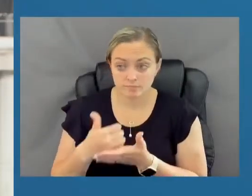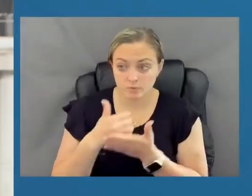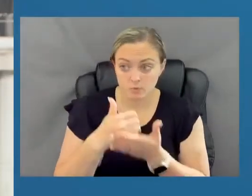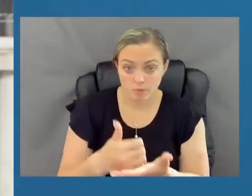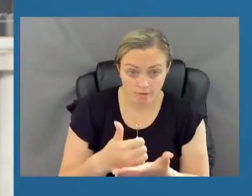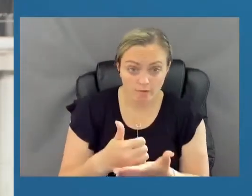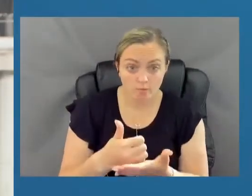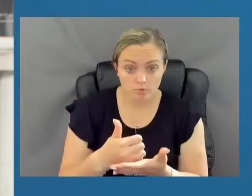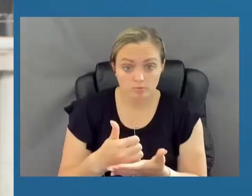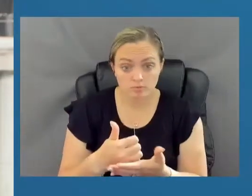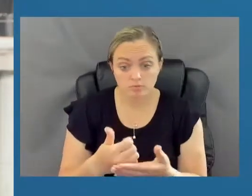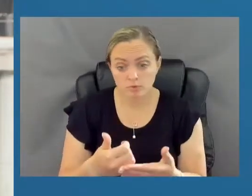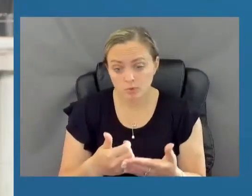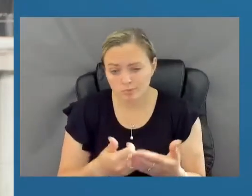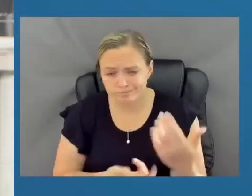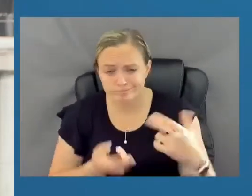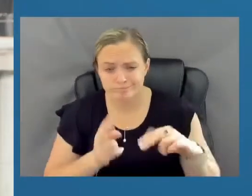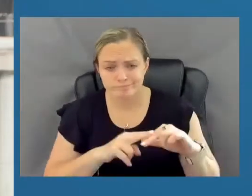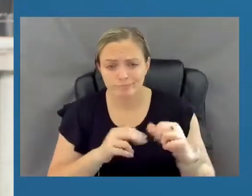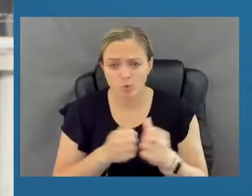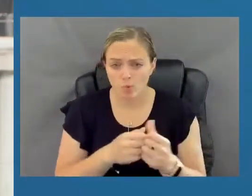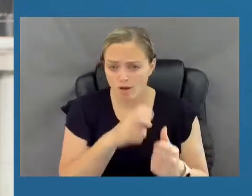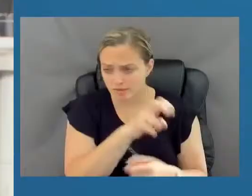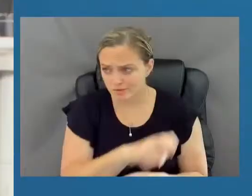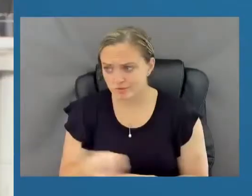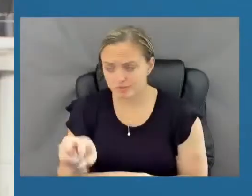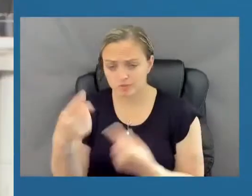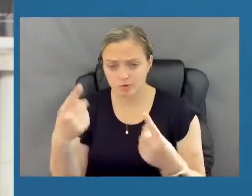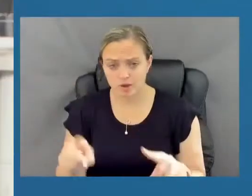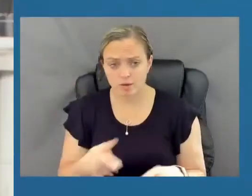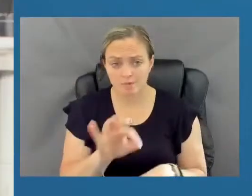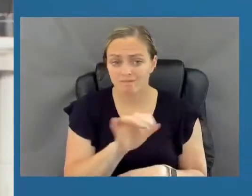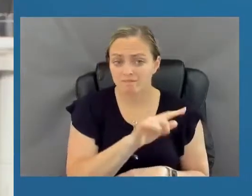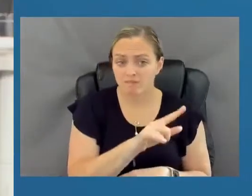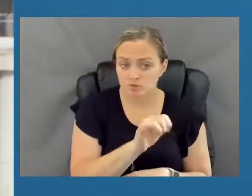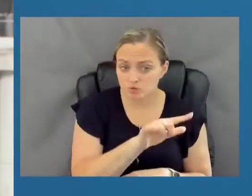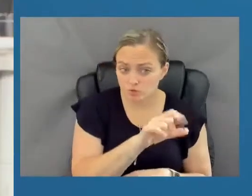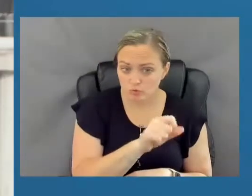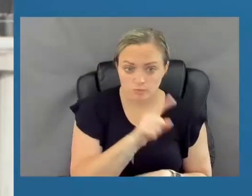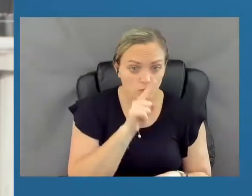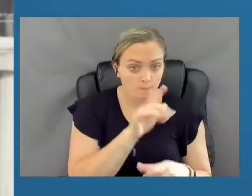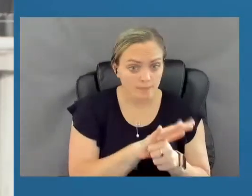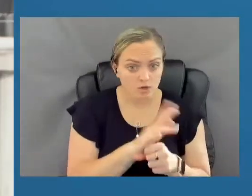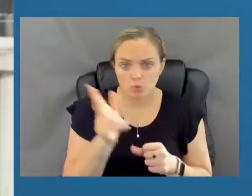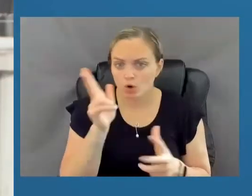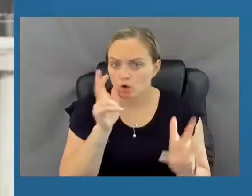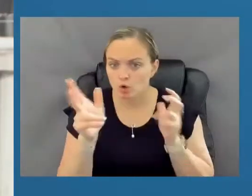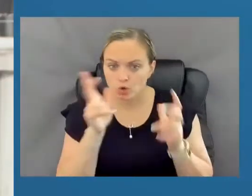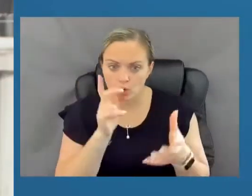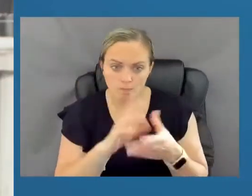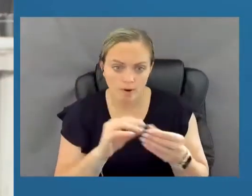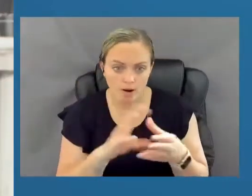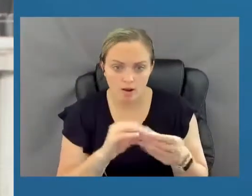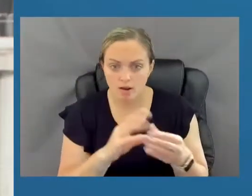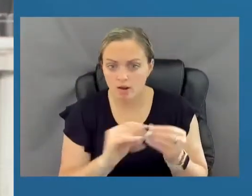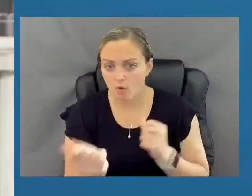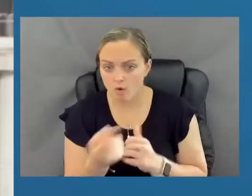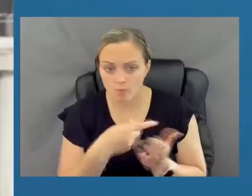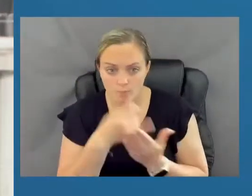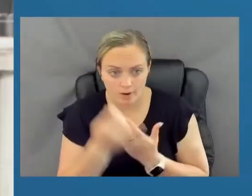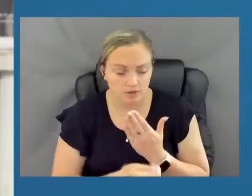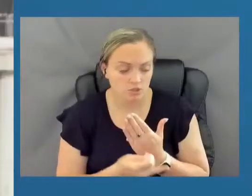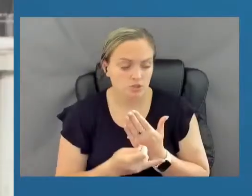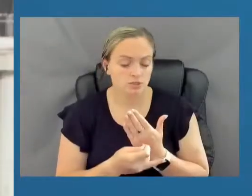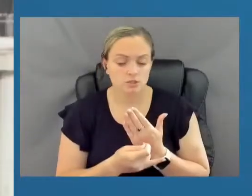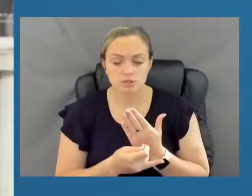we are into. We want to have this transition from fossil fuels. I'm committed to it. You've heard all the projects I'm working on, putting the weight of my